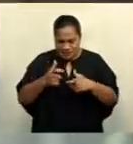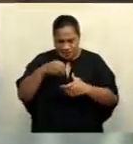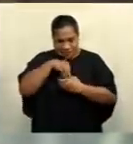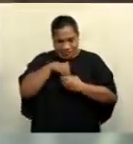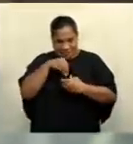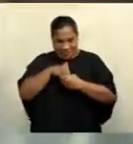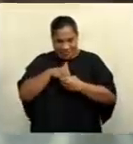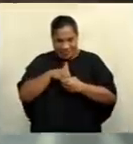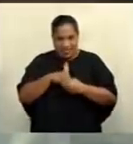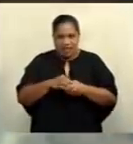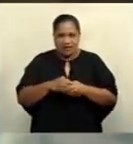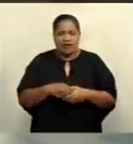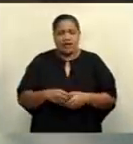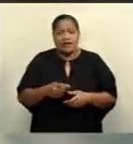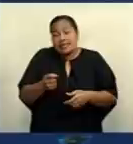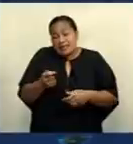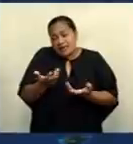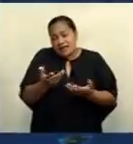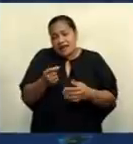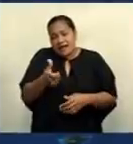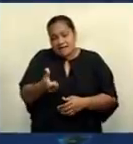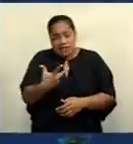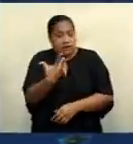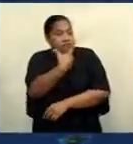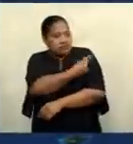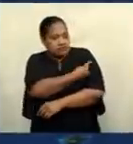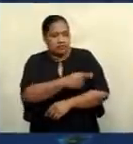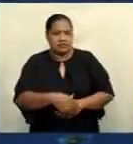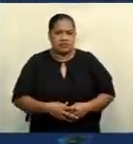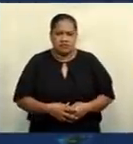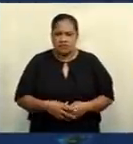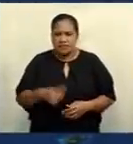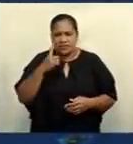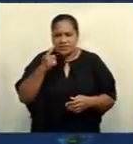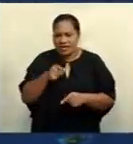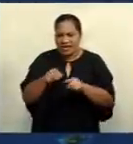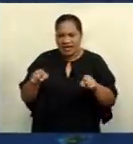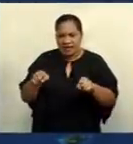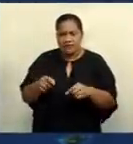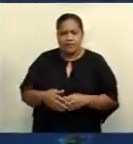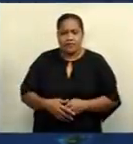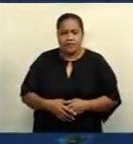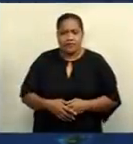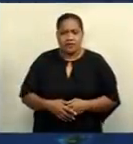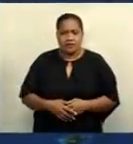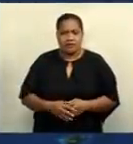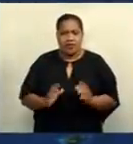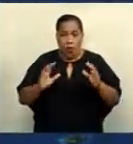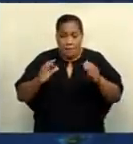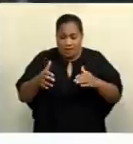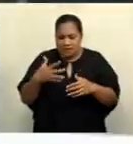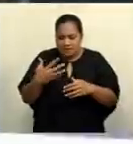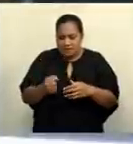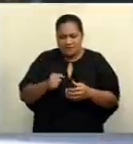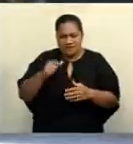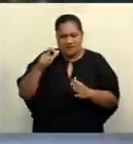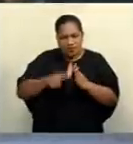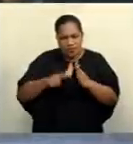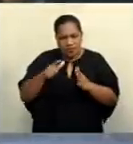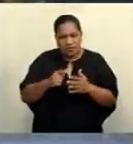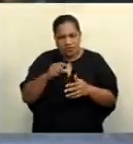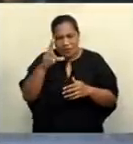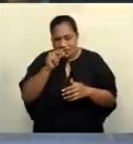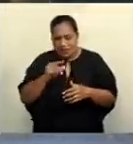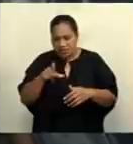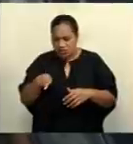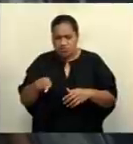getting vaccinated. Everybody who's morbidly obese, they have a lower ability to tolerate COVID-19. And if you